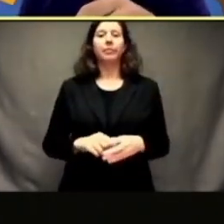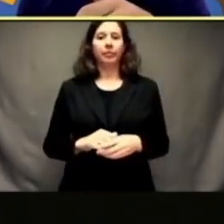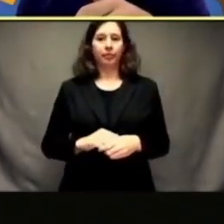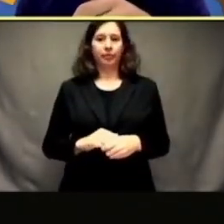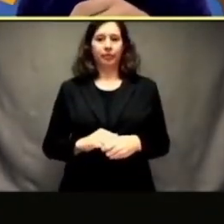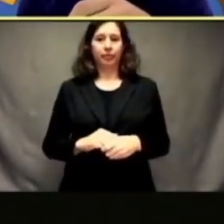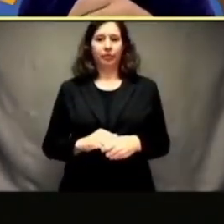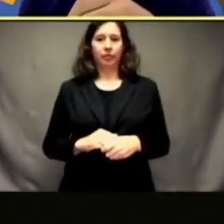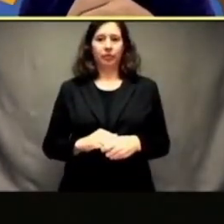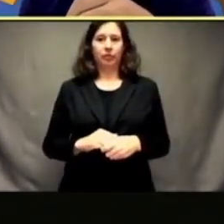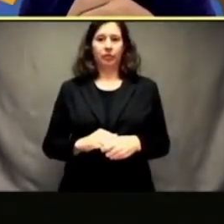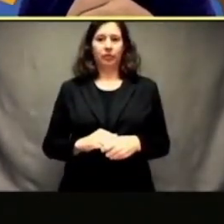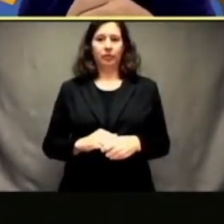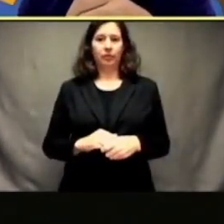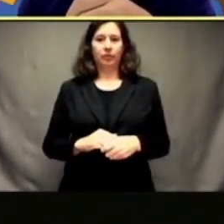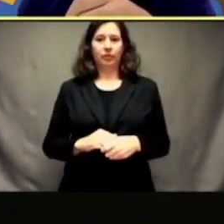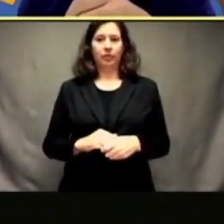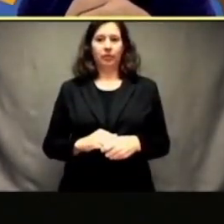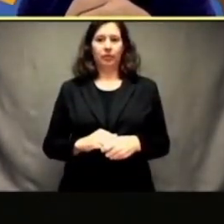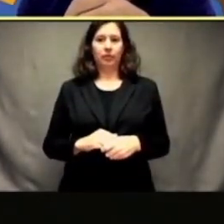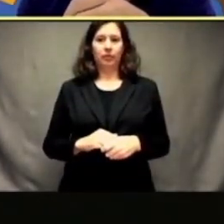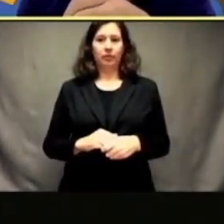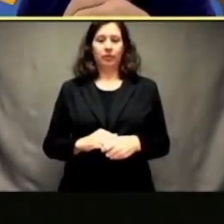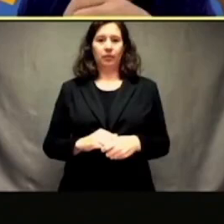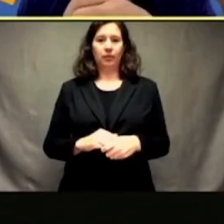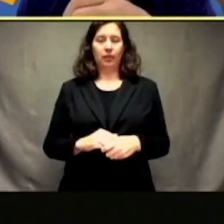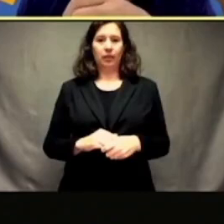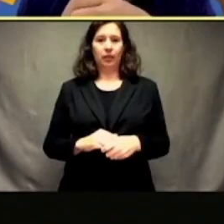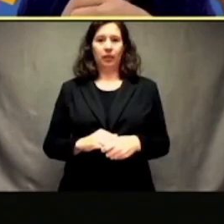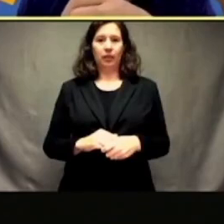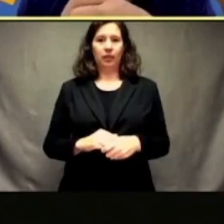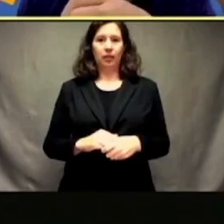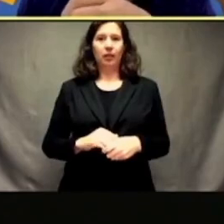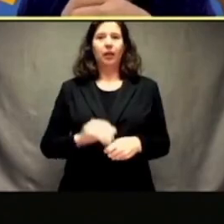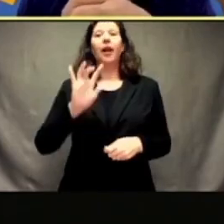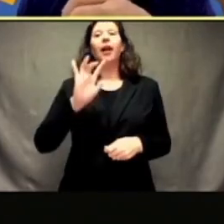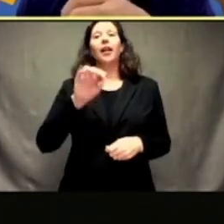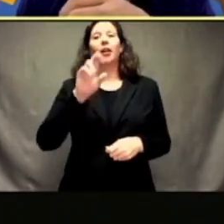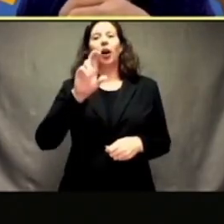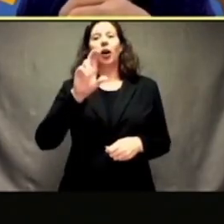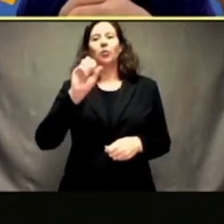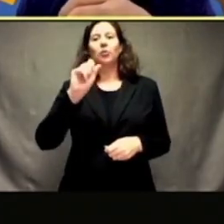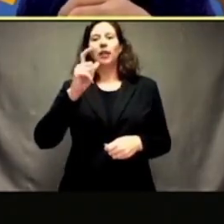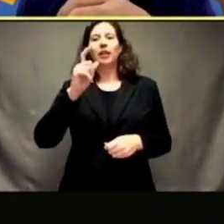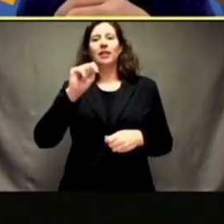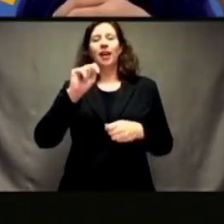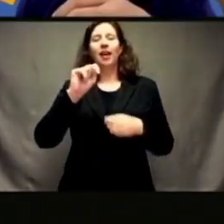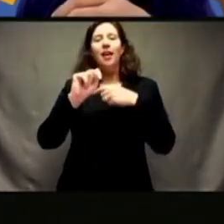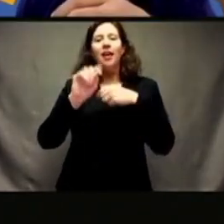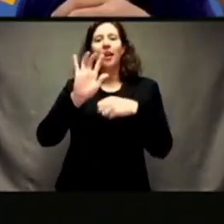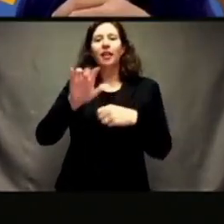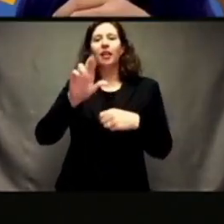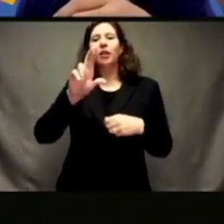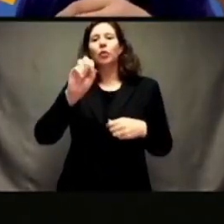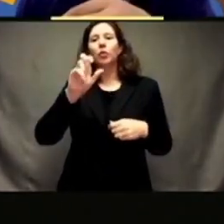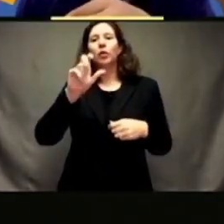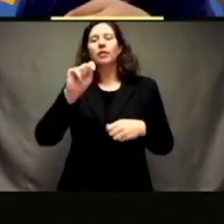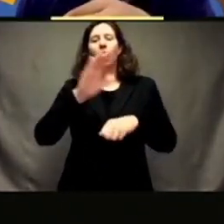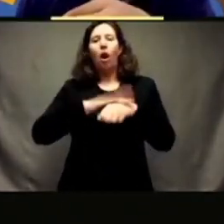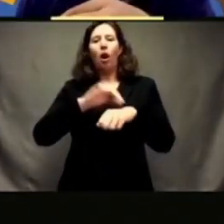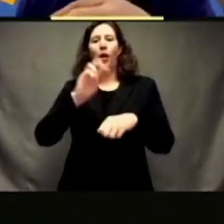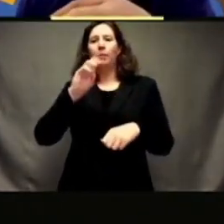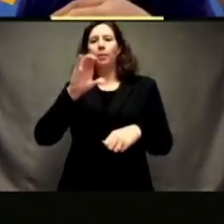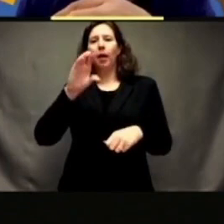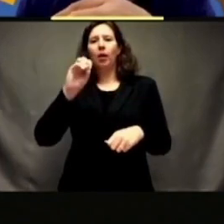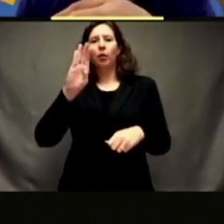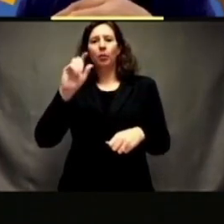the heart for 2 seconds. Now you click on the reset button on the microbit. I did. Yeah, so